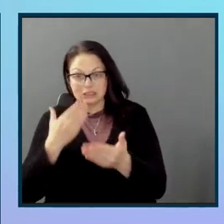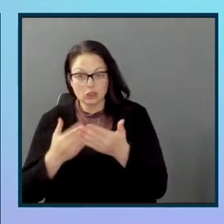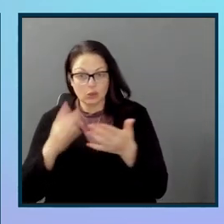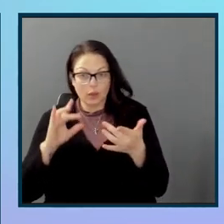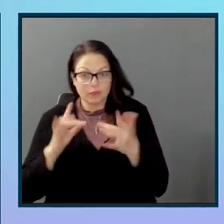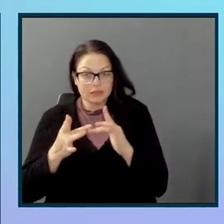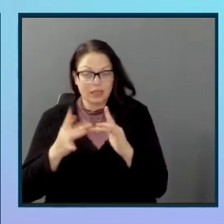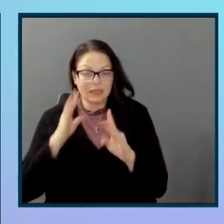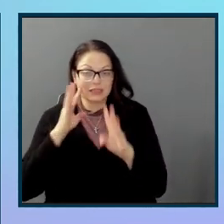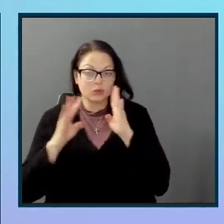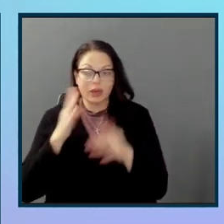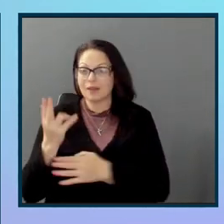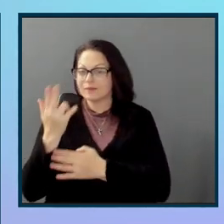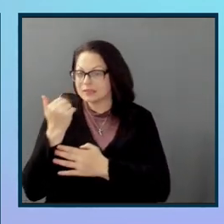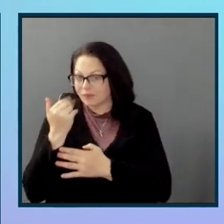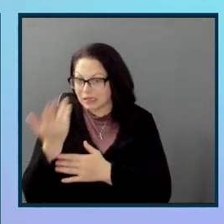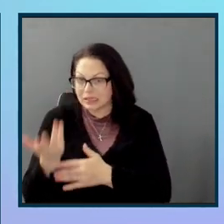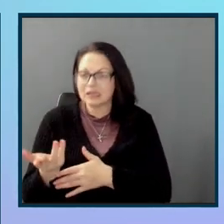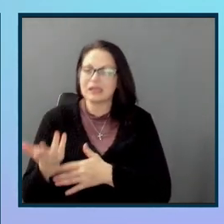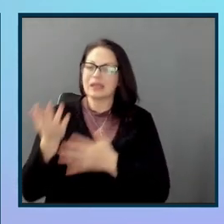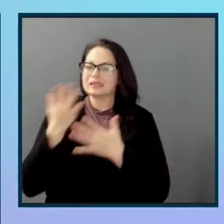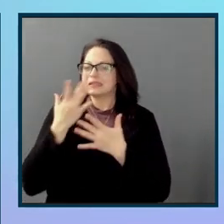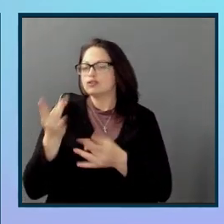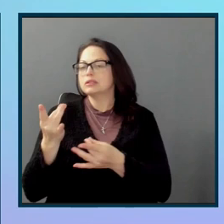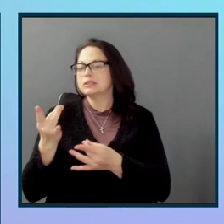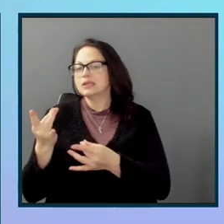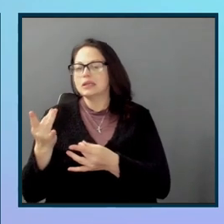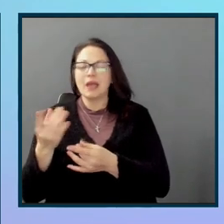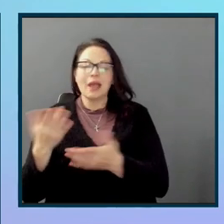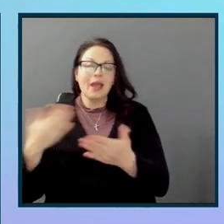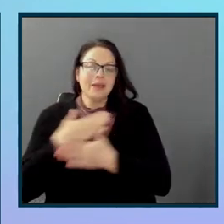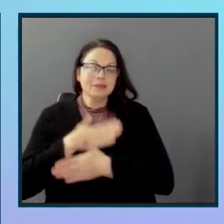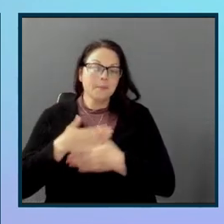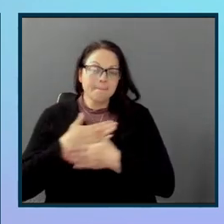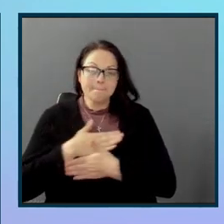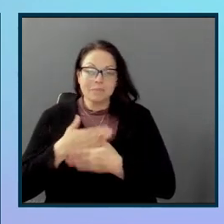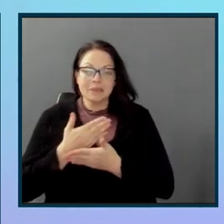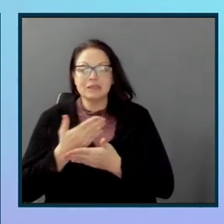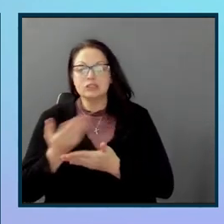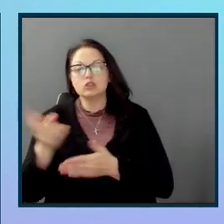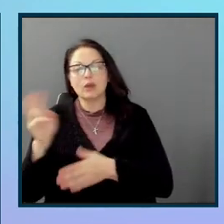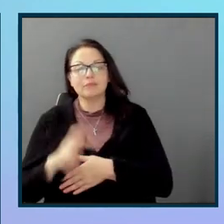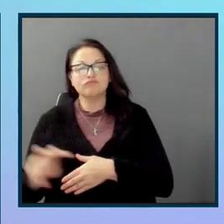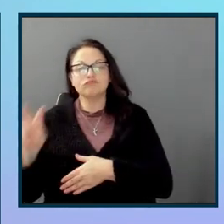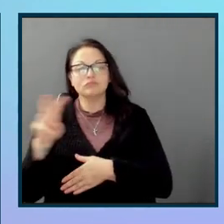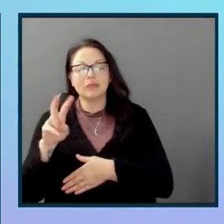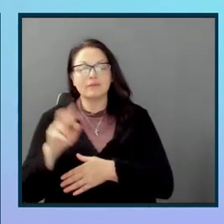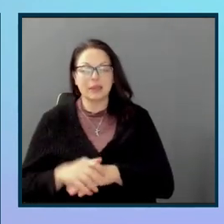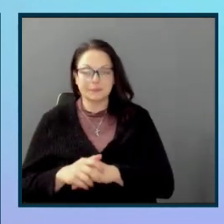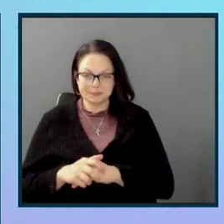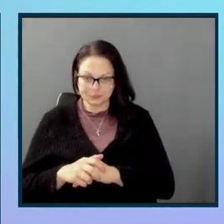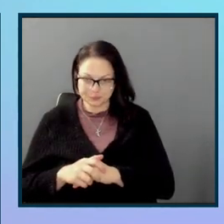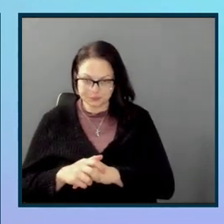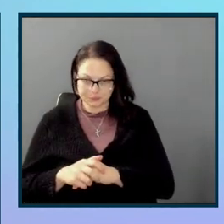It's creative, it's funny, it's interesting. It's a pleasure to just go and navigate. And then